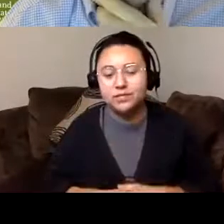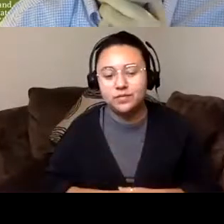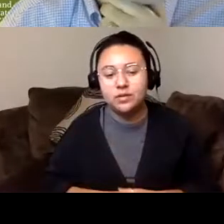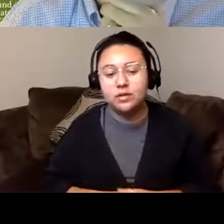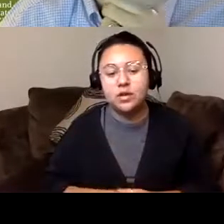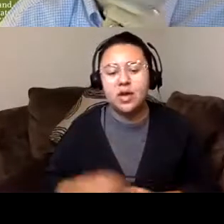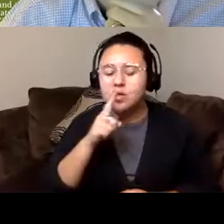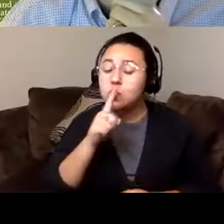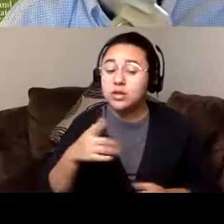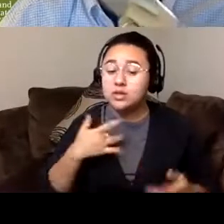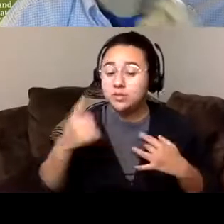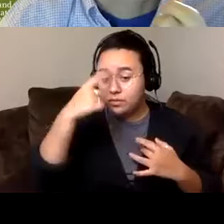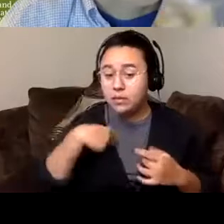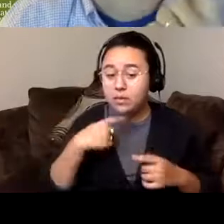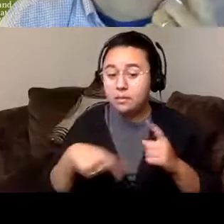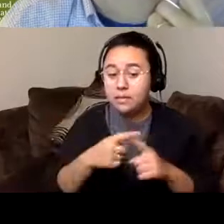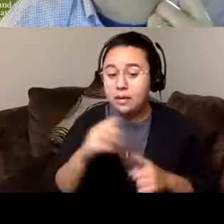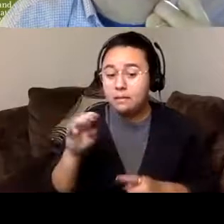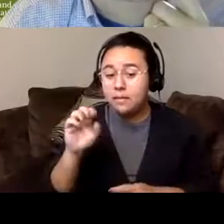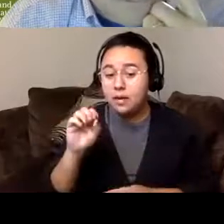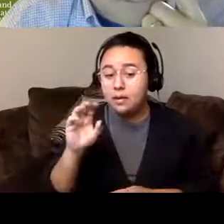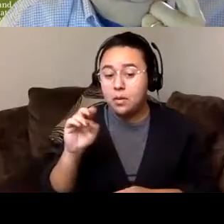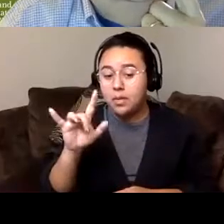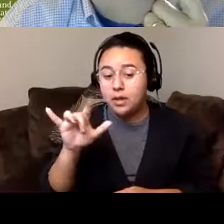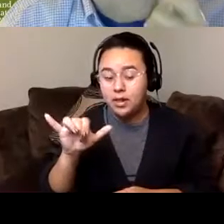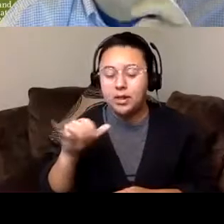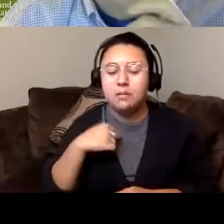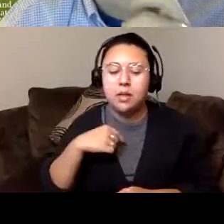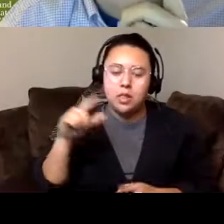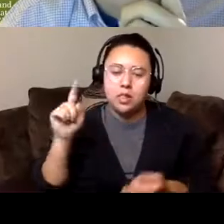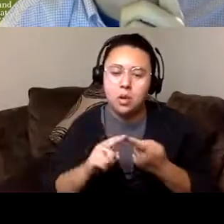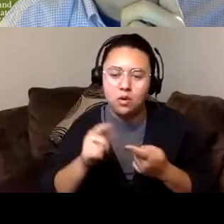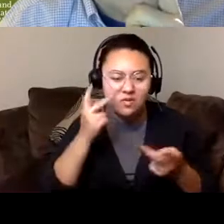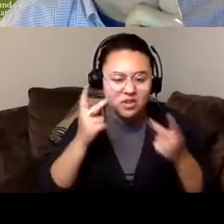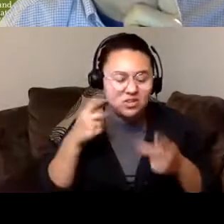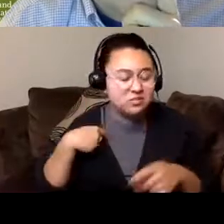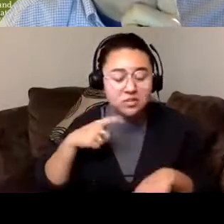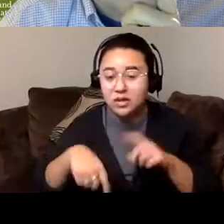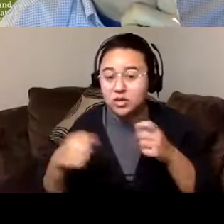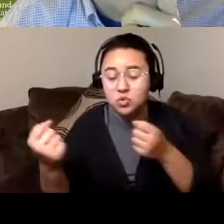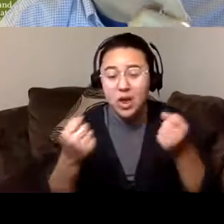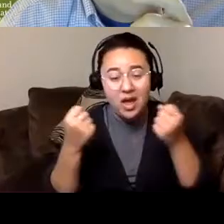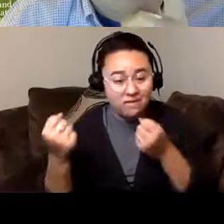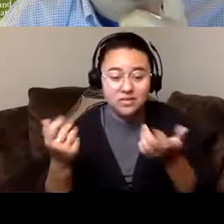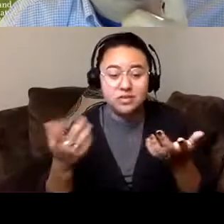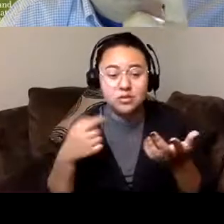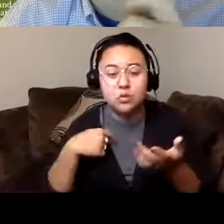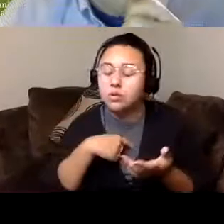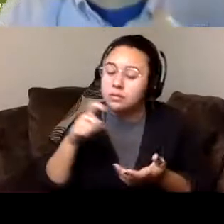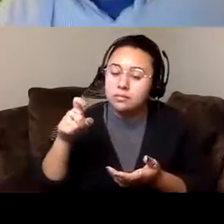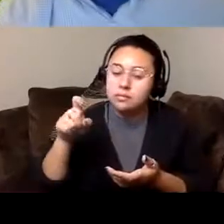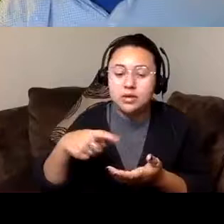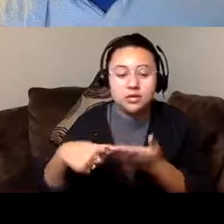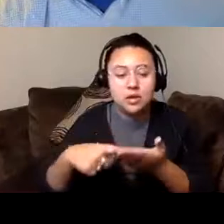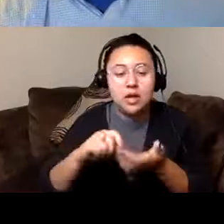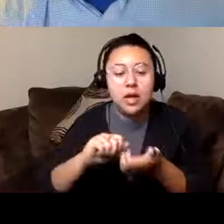about micromobility as someone who's low vision, who can't drive, is that we start to talk about all the different ways we move